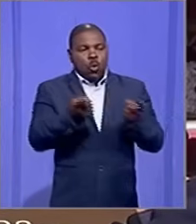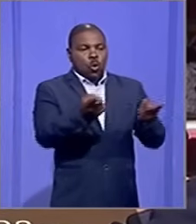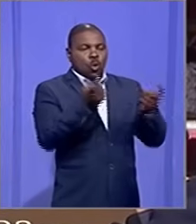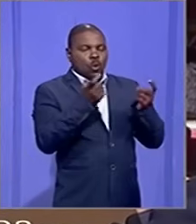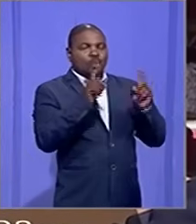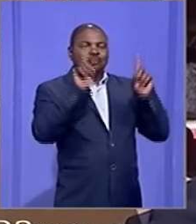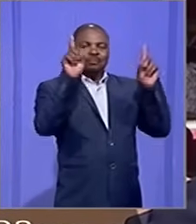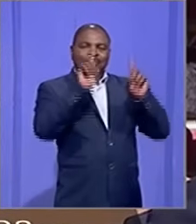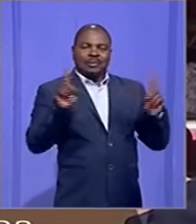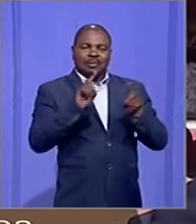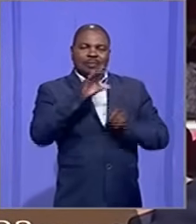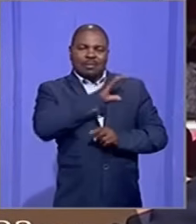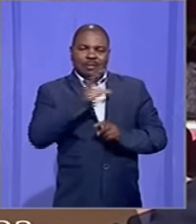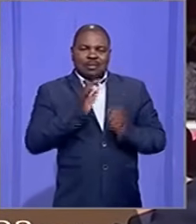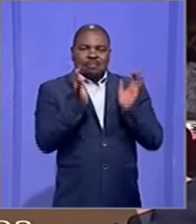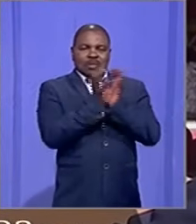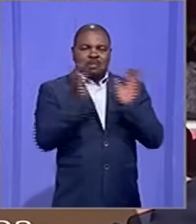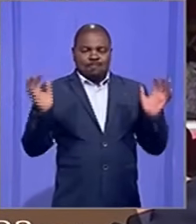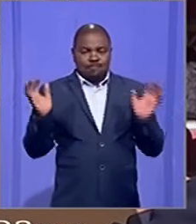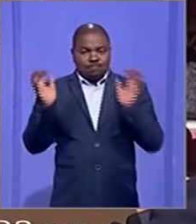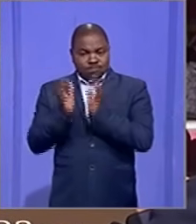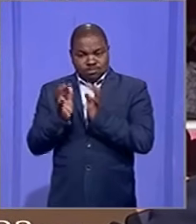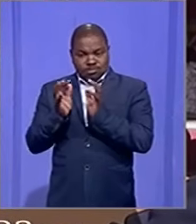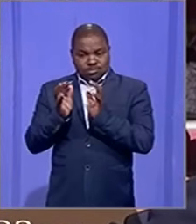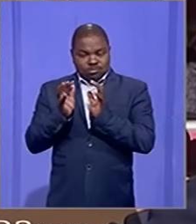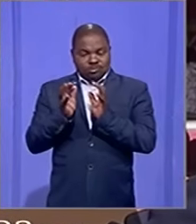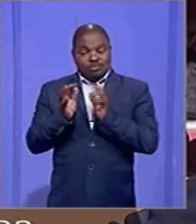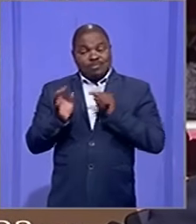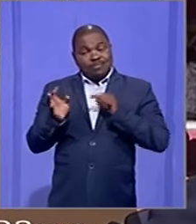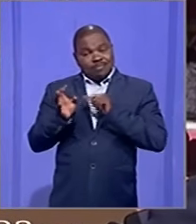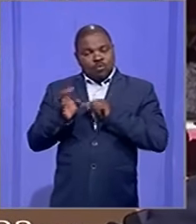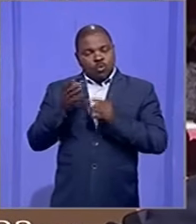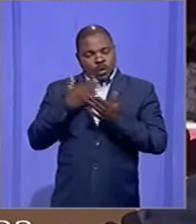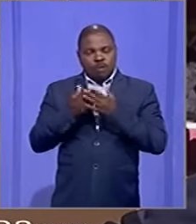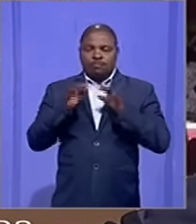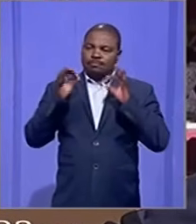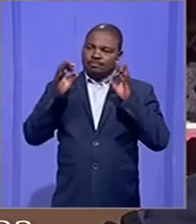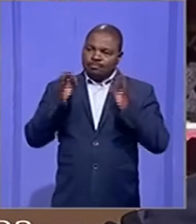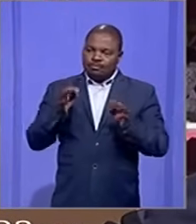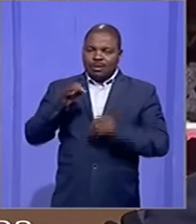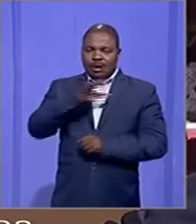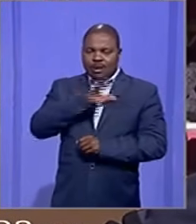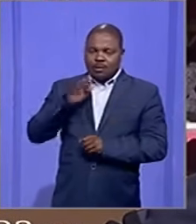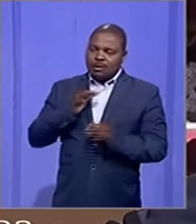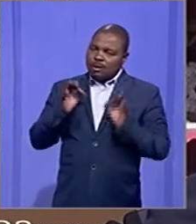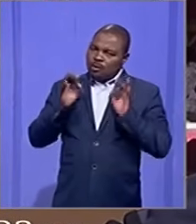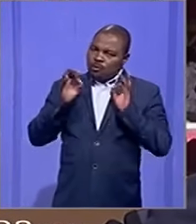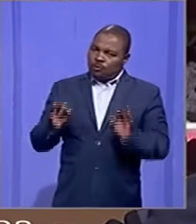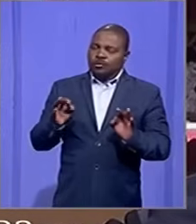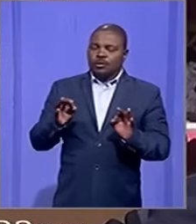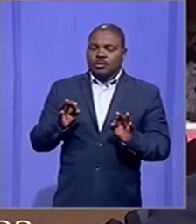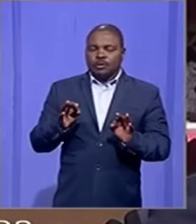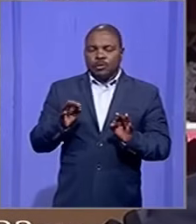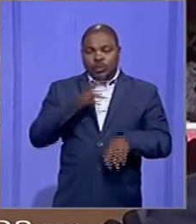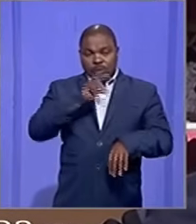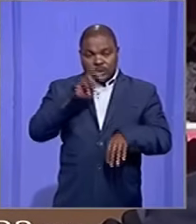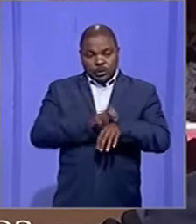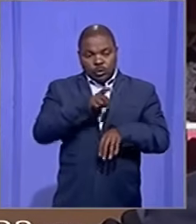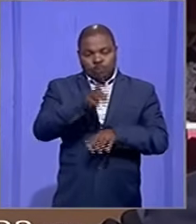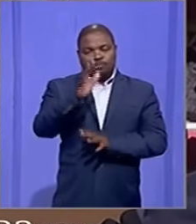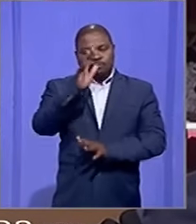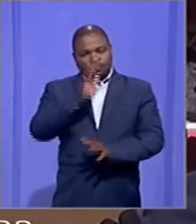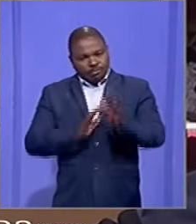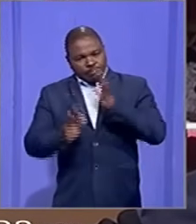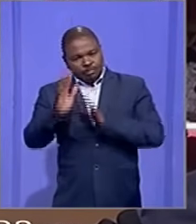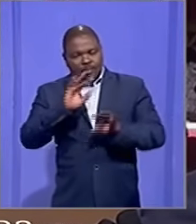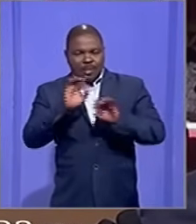a special council meeting re kgone go bona gore we are officially as council taking into confidence to